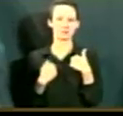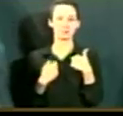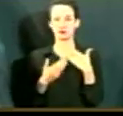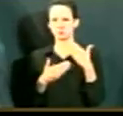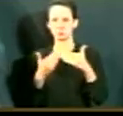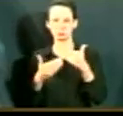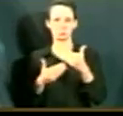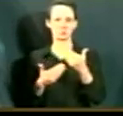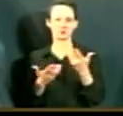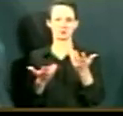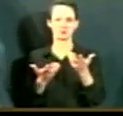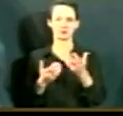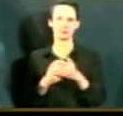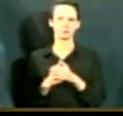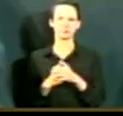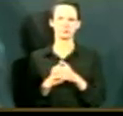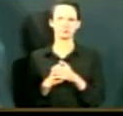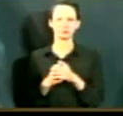like.